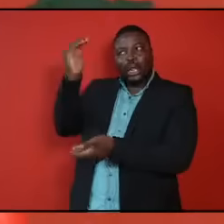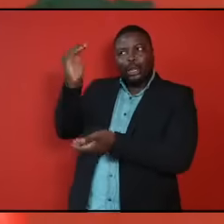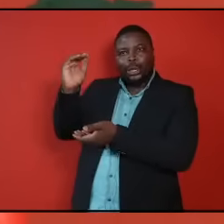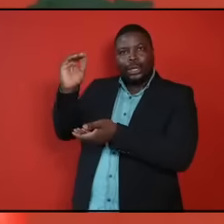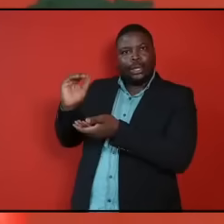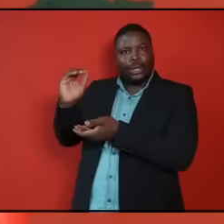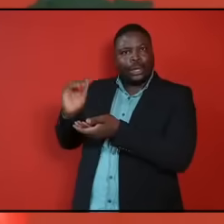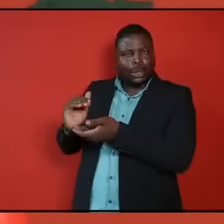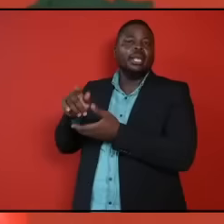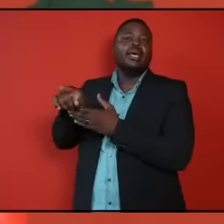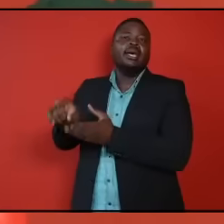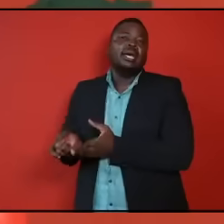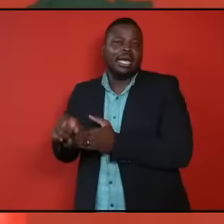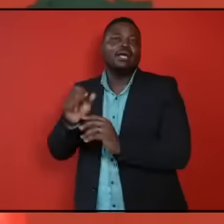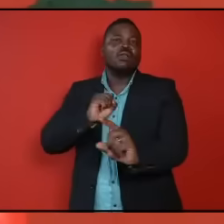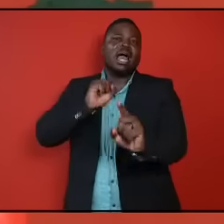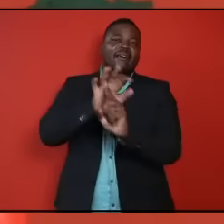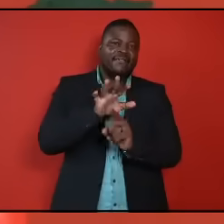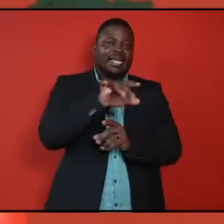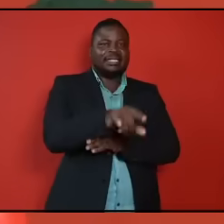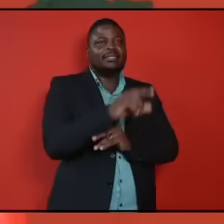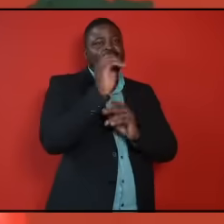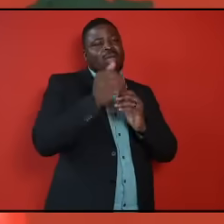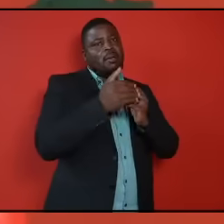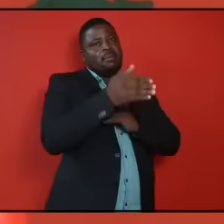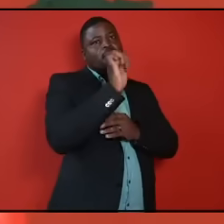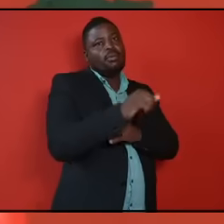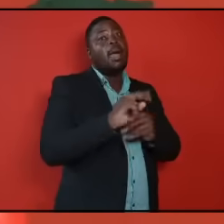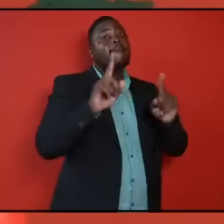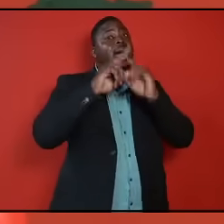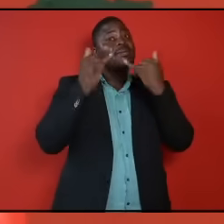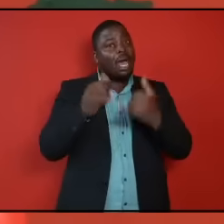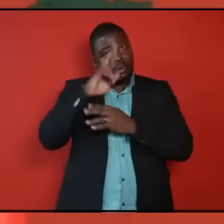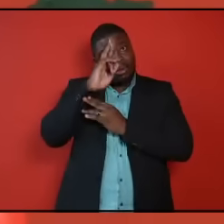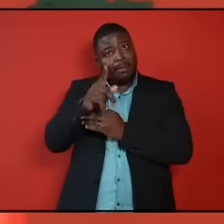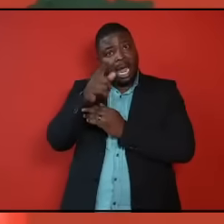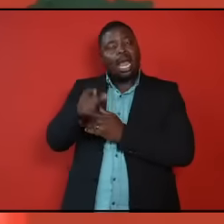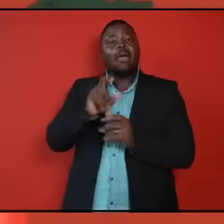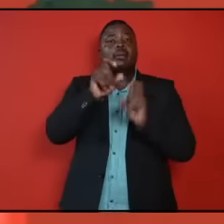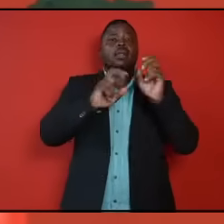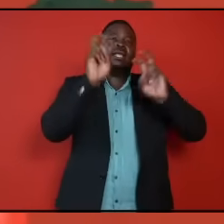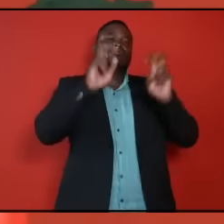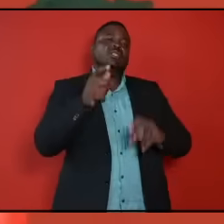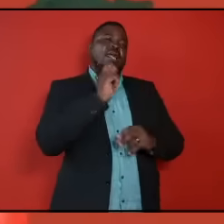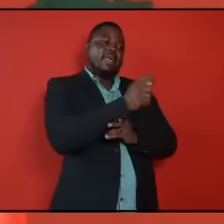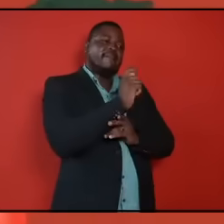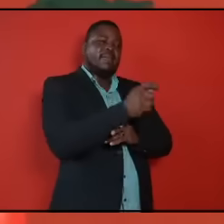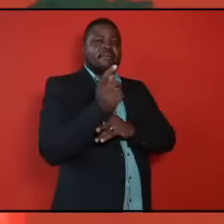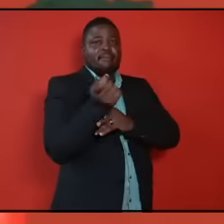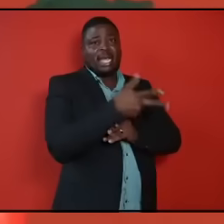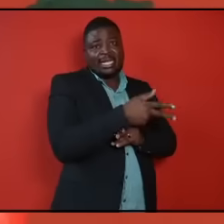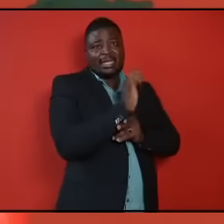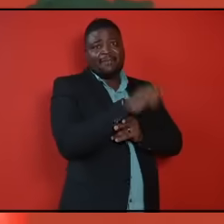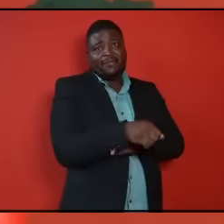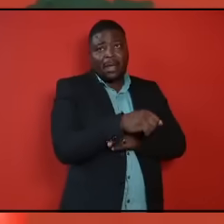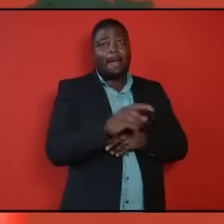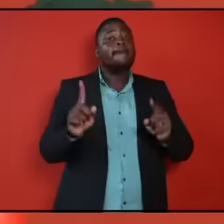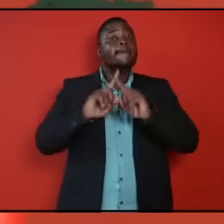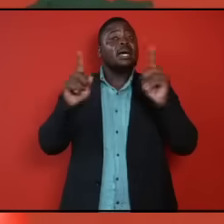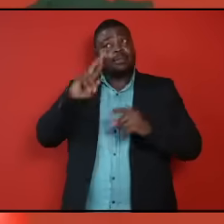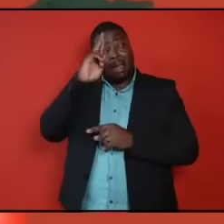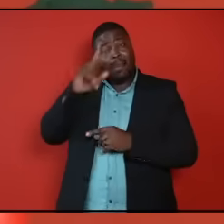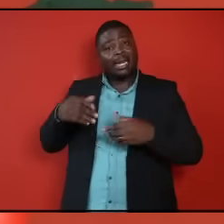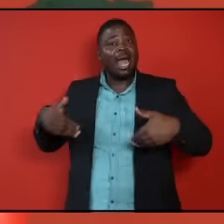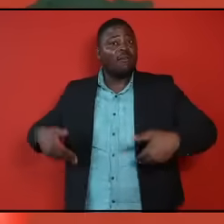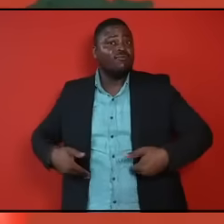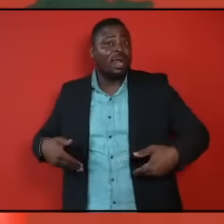of blackouts and rising tariffs. The EFF expresses deep concerns at the growing crisis of hunger, including